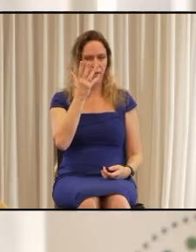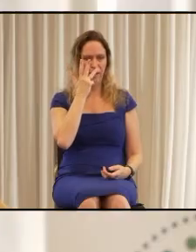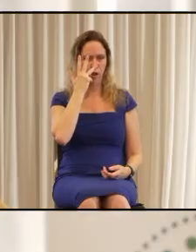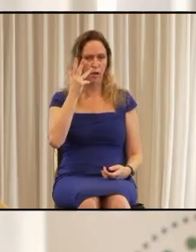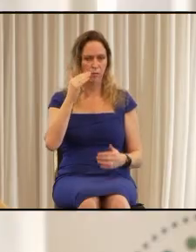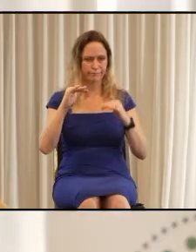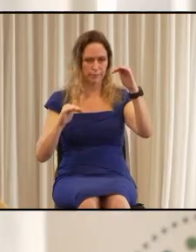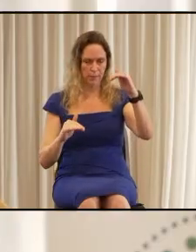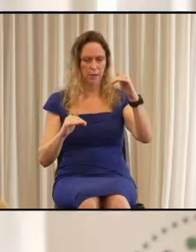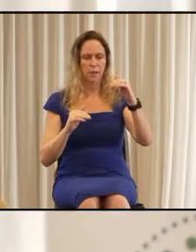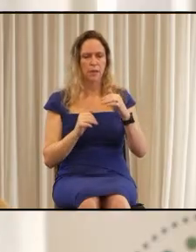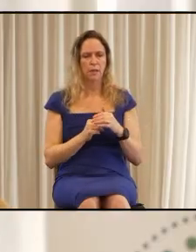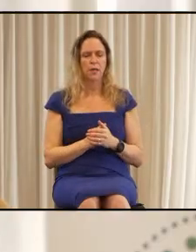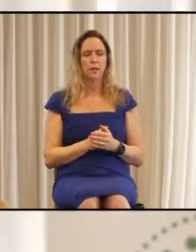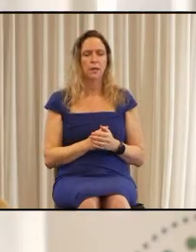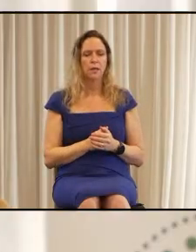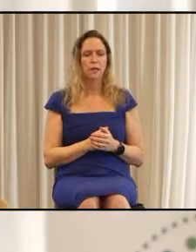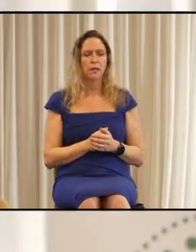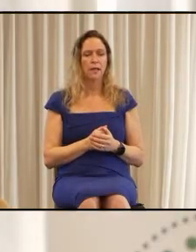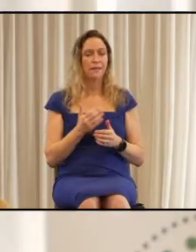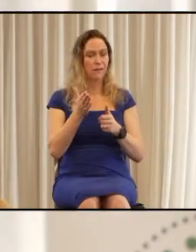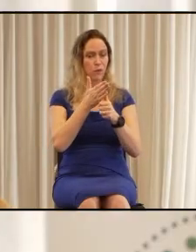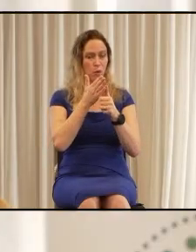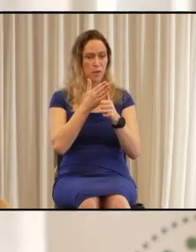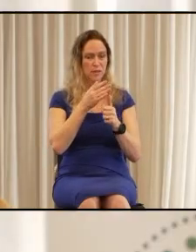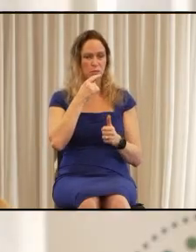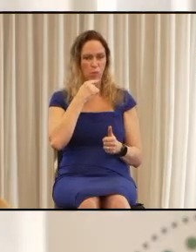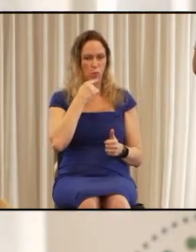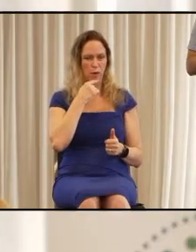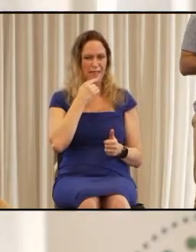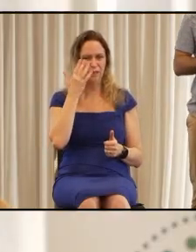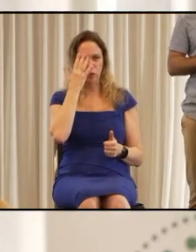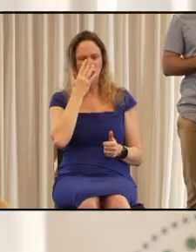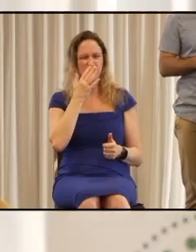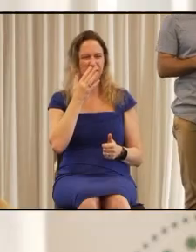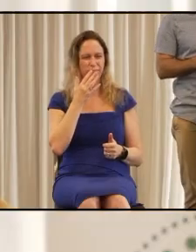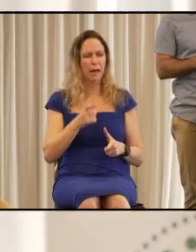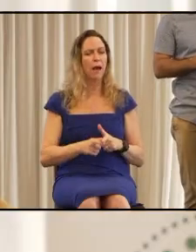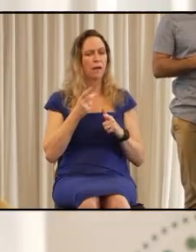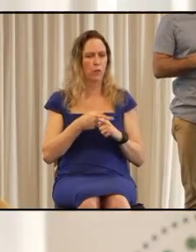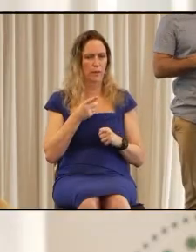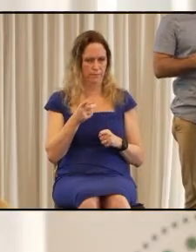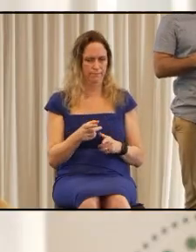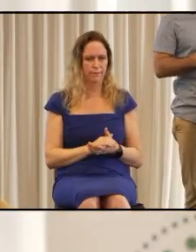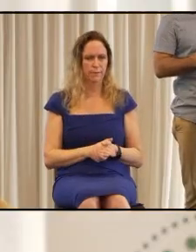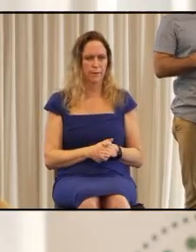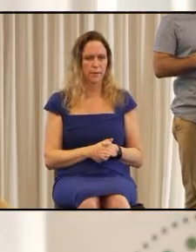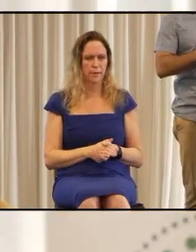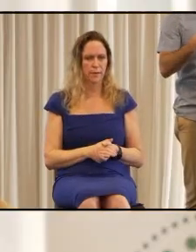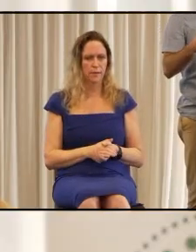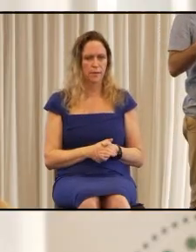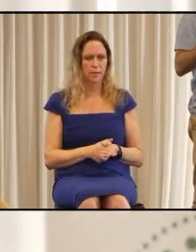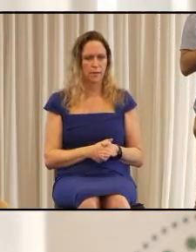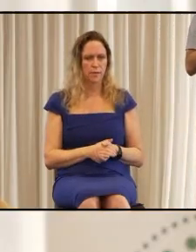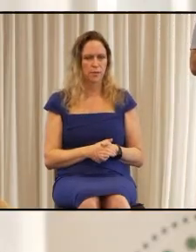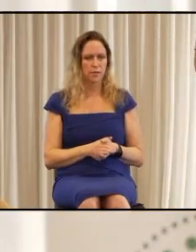and school for the oldest is a little bit tricky, and so I often think about how education could be outside